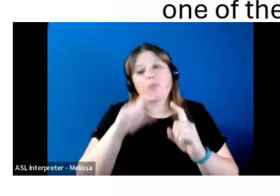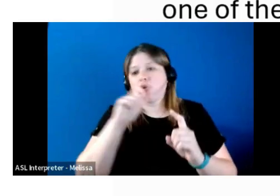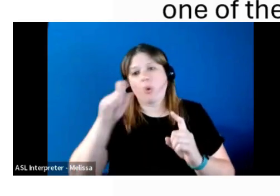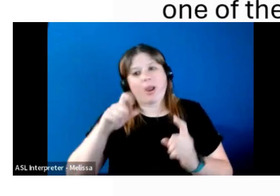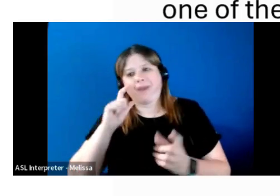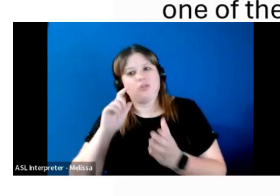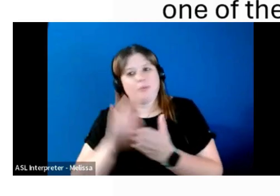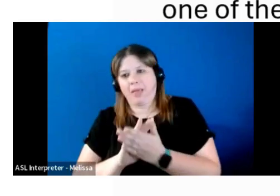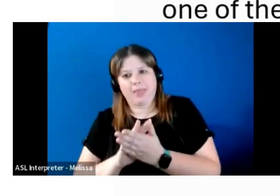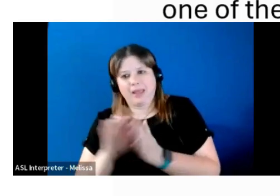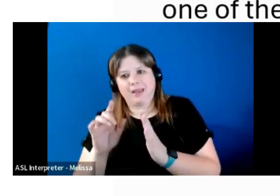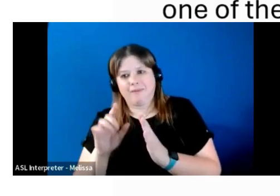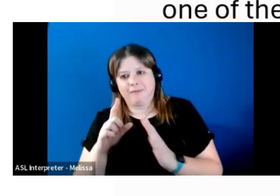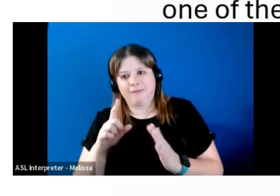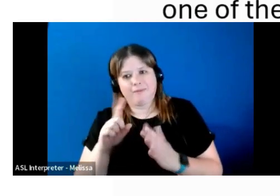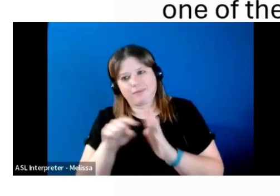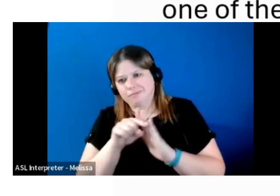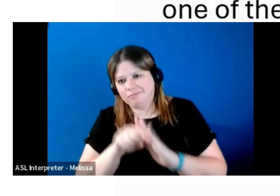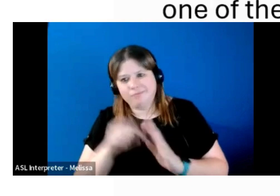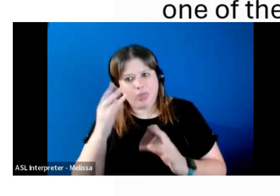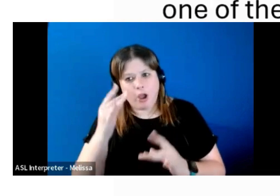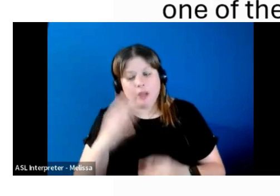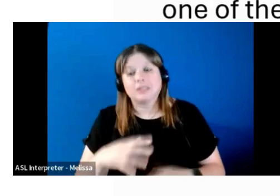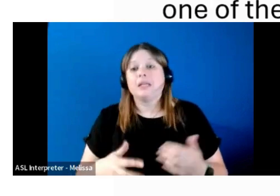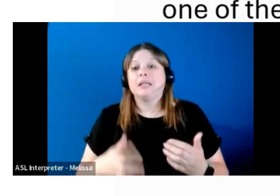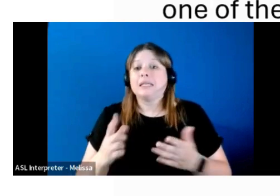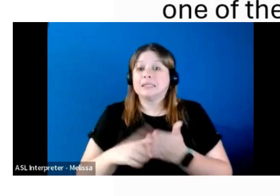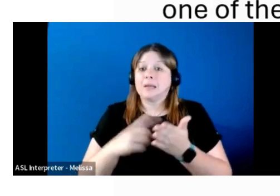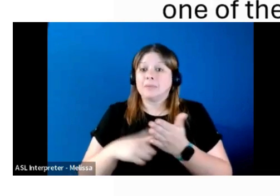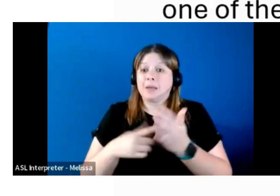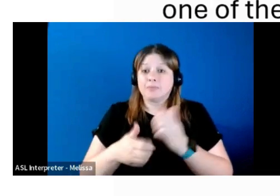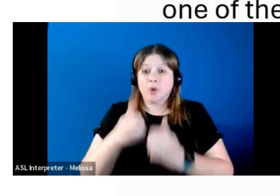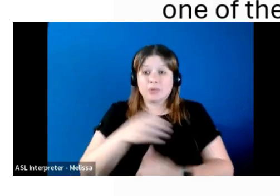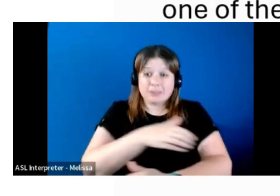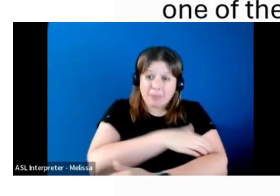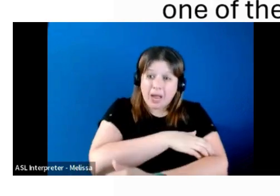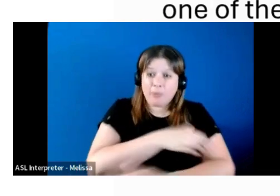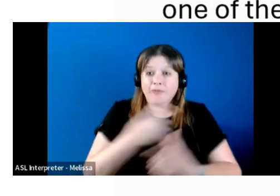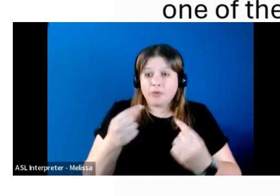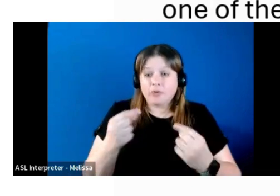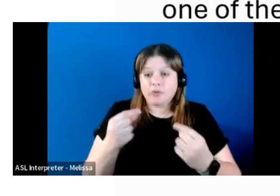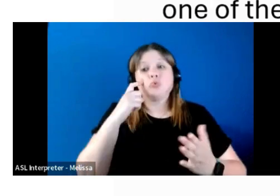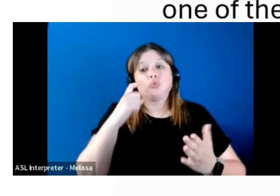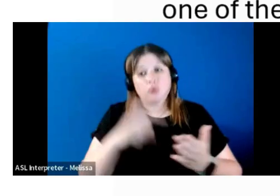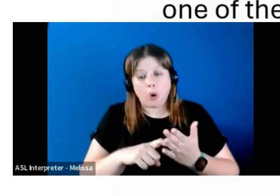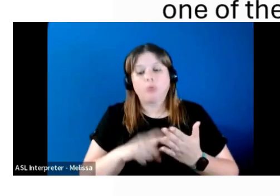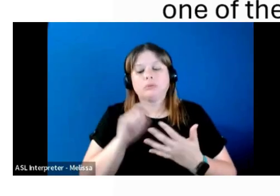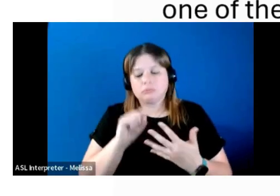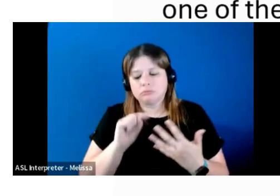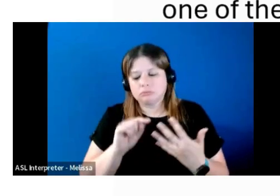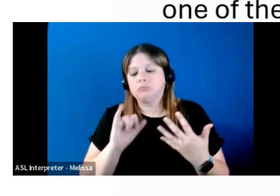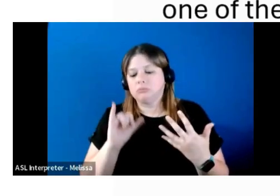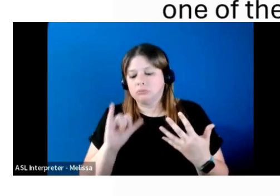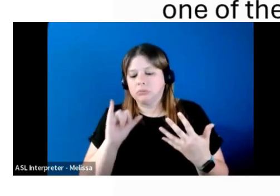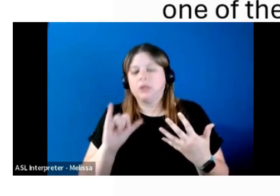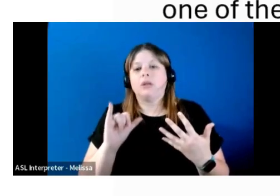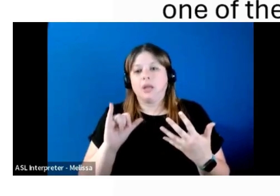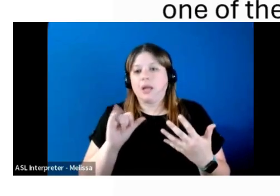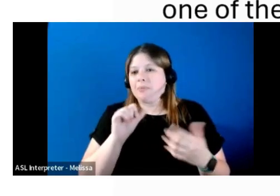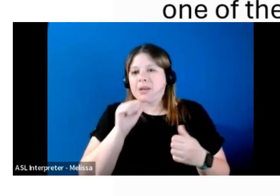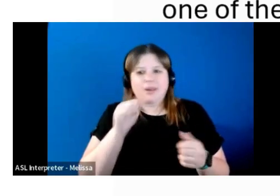powerful thing we can do is to notice them, make a little space, and not let them tell the whole